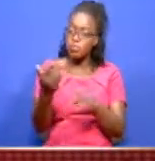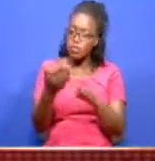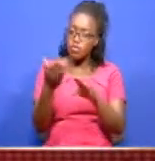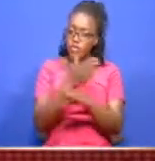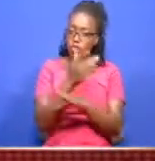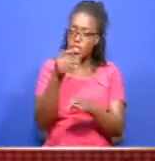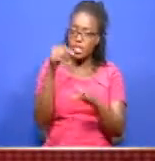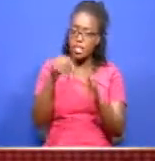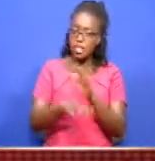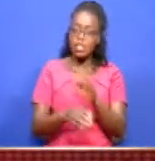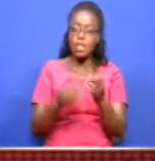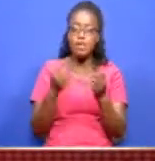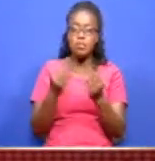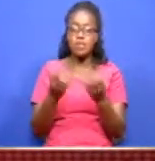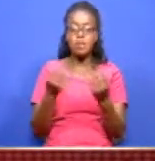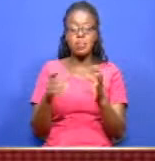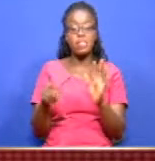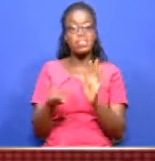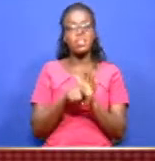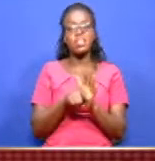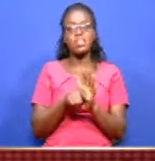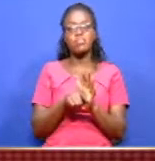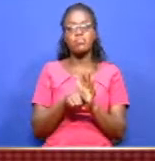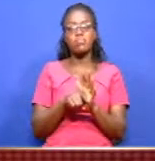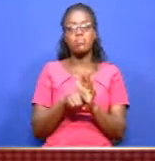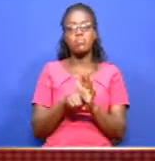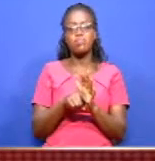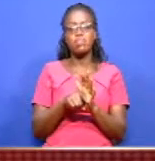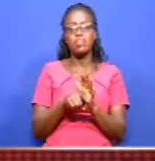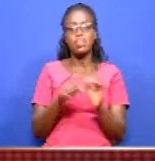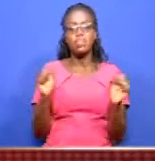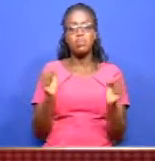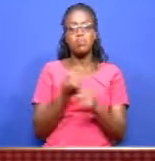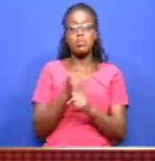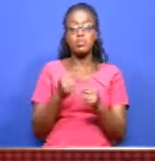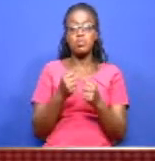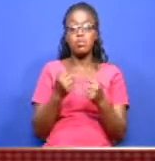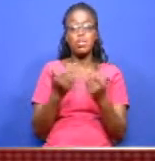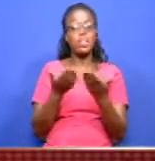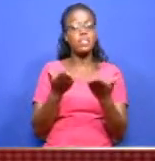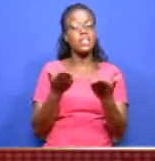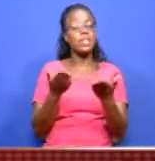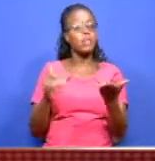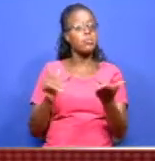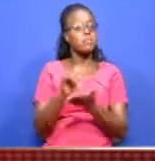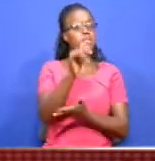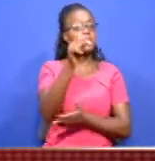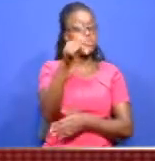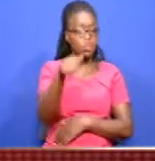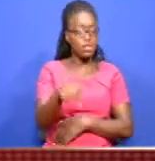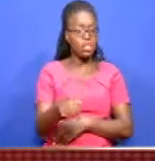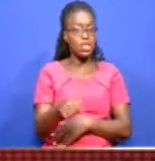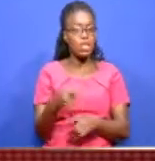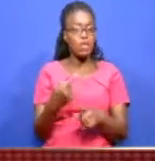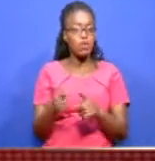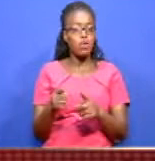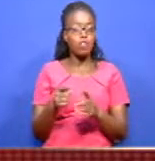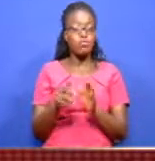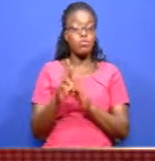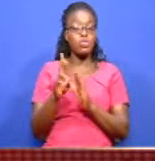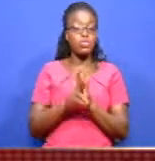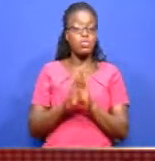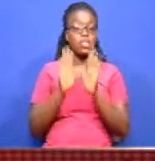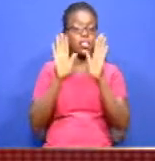they were already, most of them were negative because nobody who would be positive would be on that airplane to come in. But because of precaution and